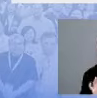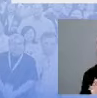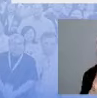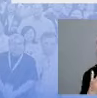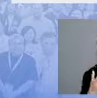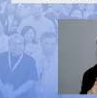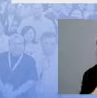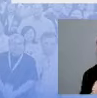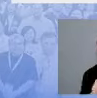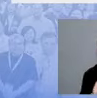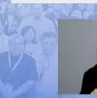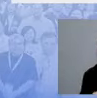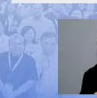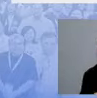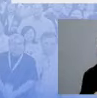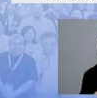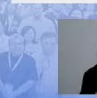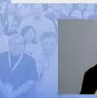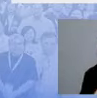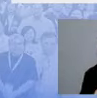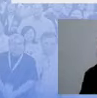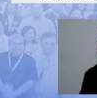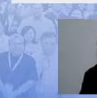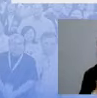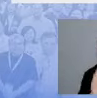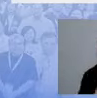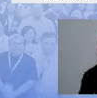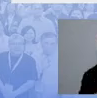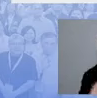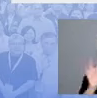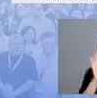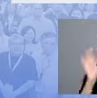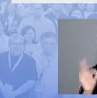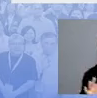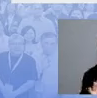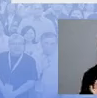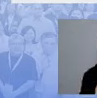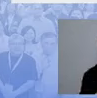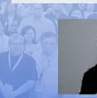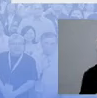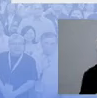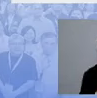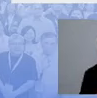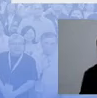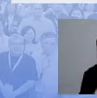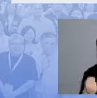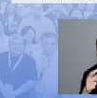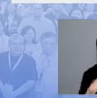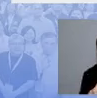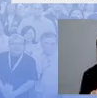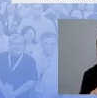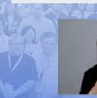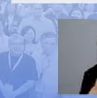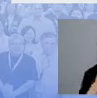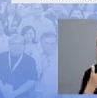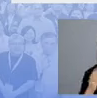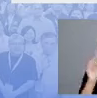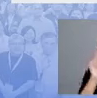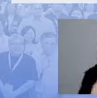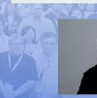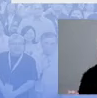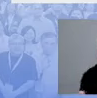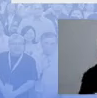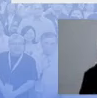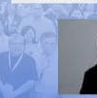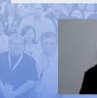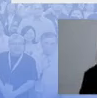up HRBA framework, Human Rights Based Approach framework, which is adopted from UN. And together with